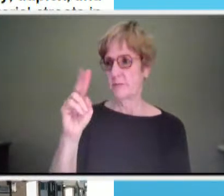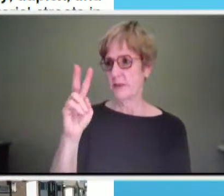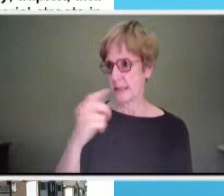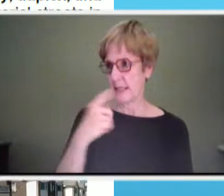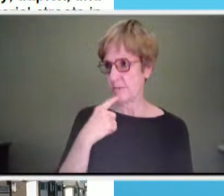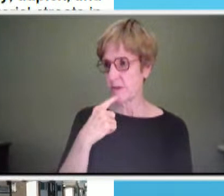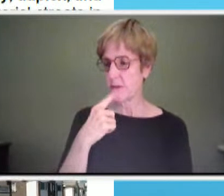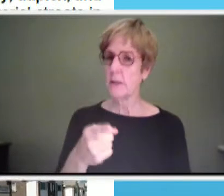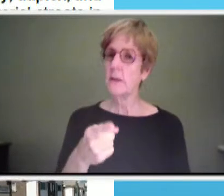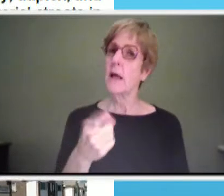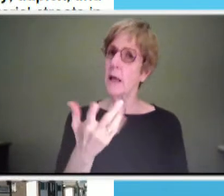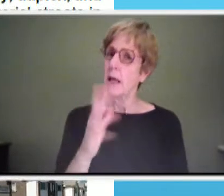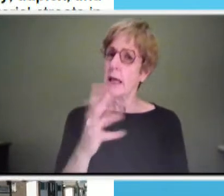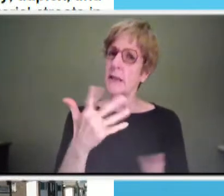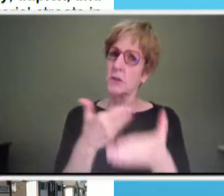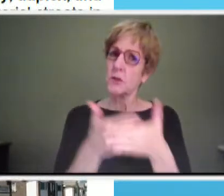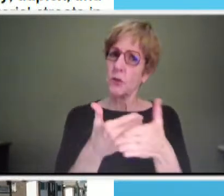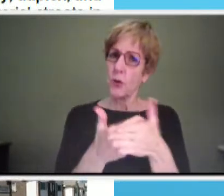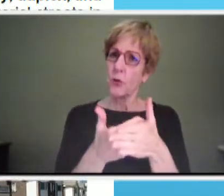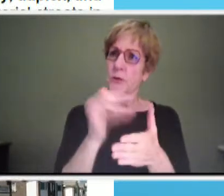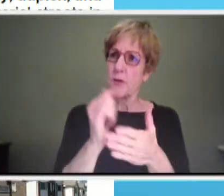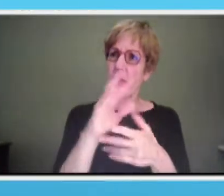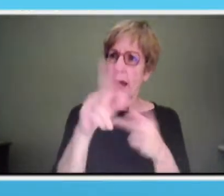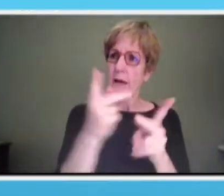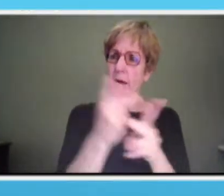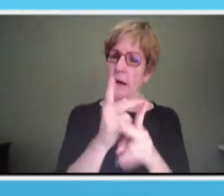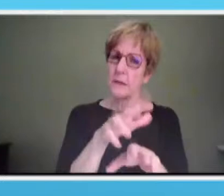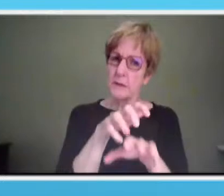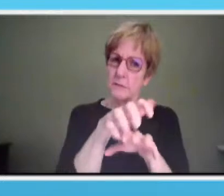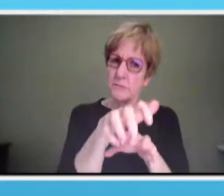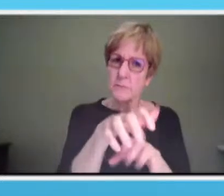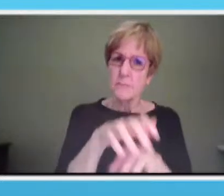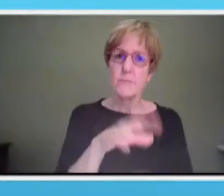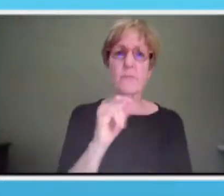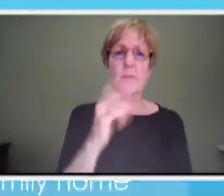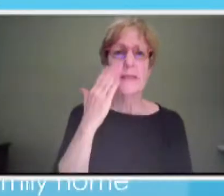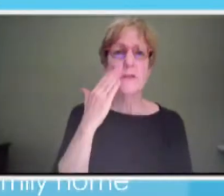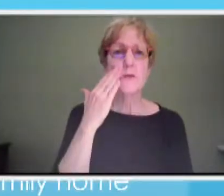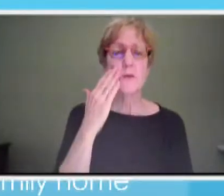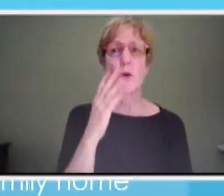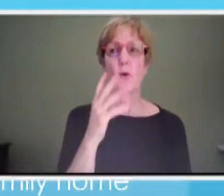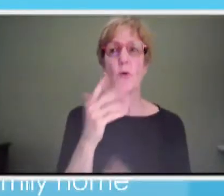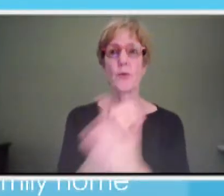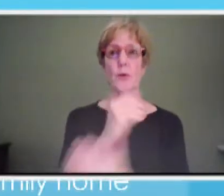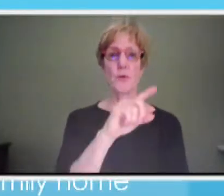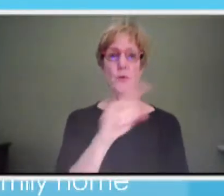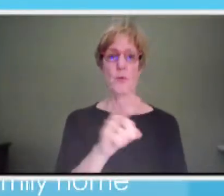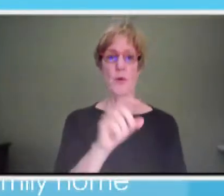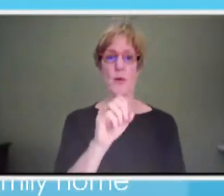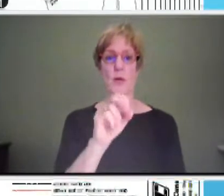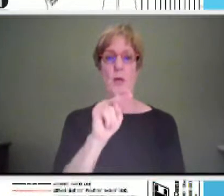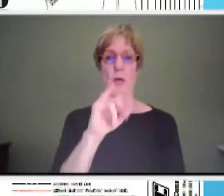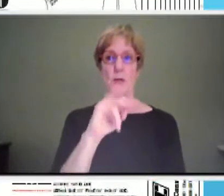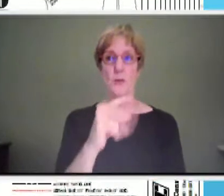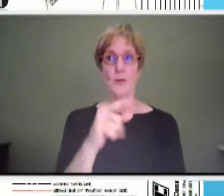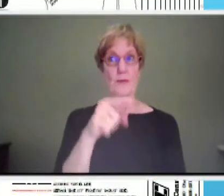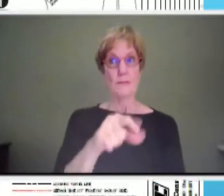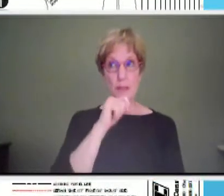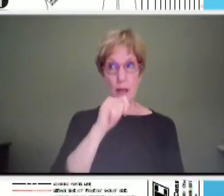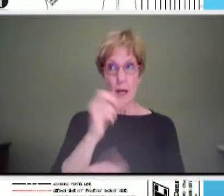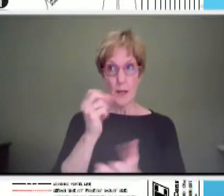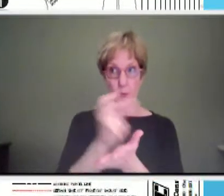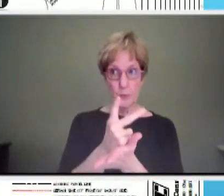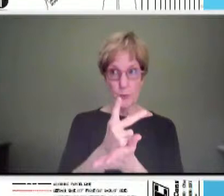pretty close to that type of intensity. As you know, our new zoning, if this were not approved, our new ordinance would